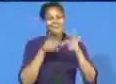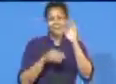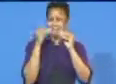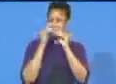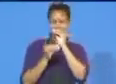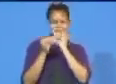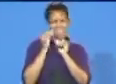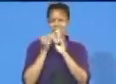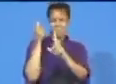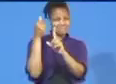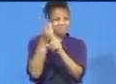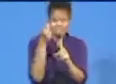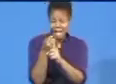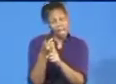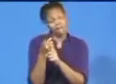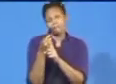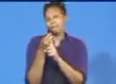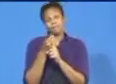fix yourself.